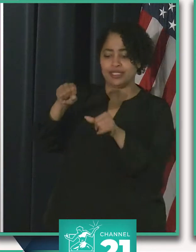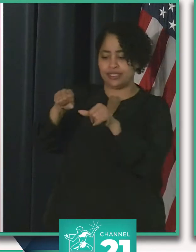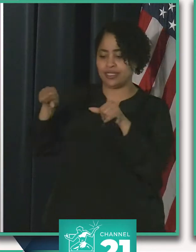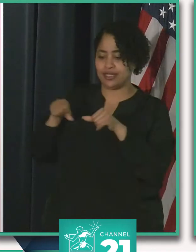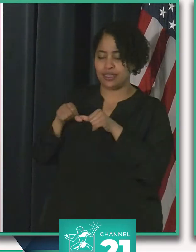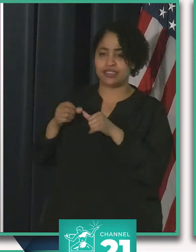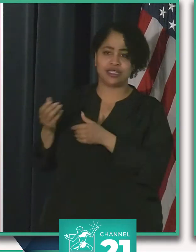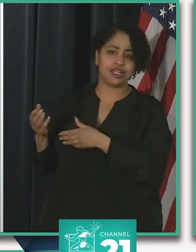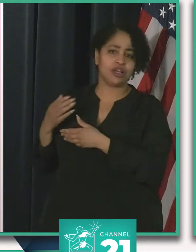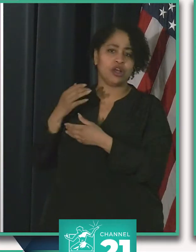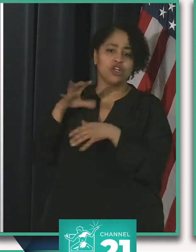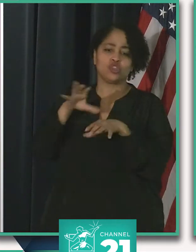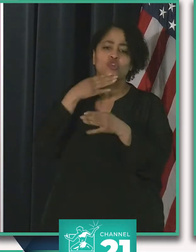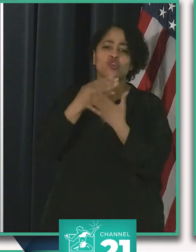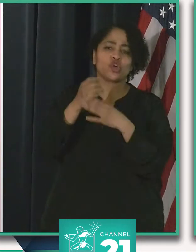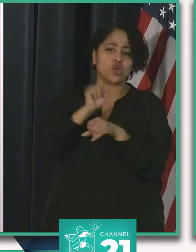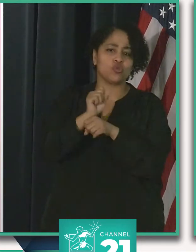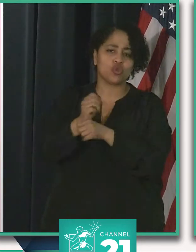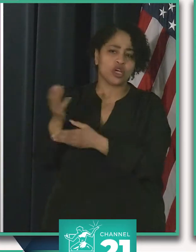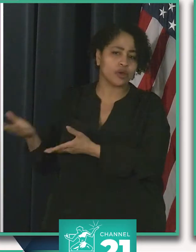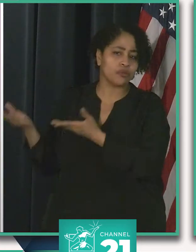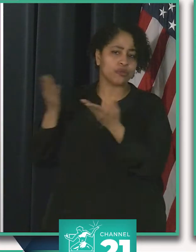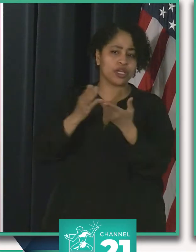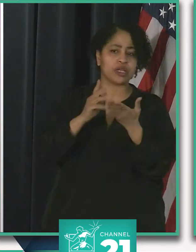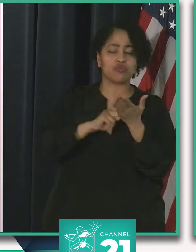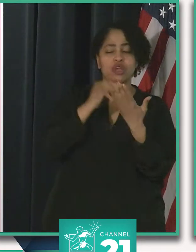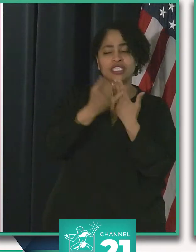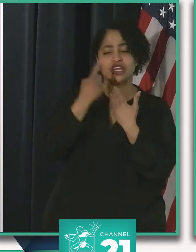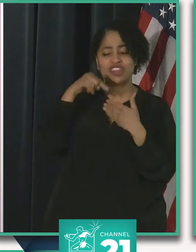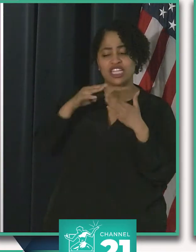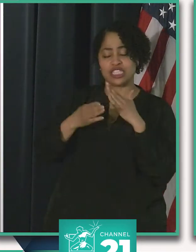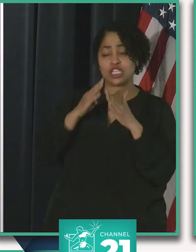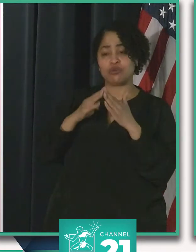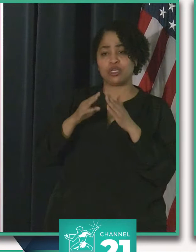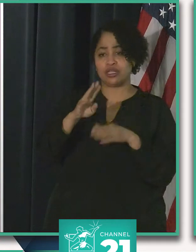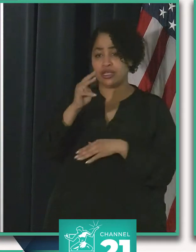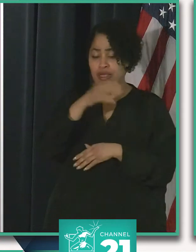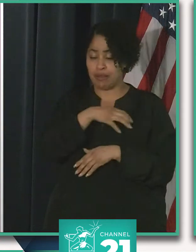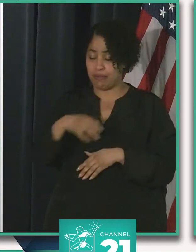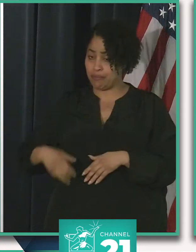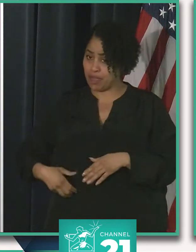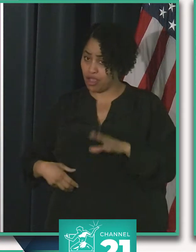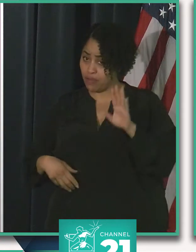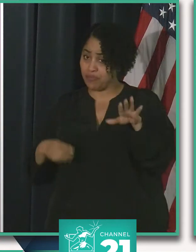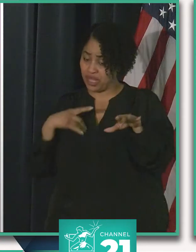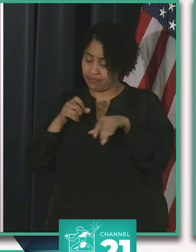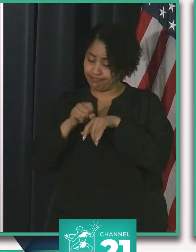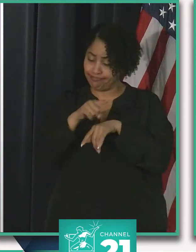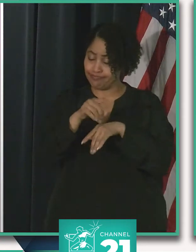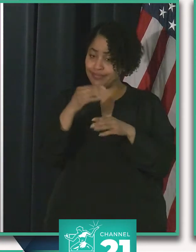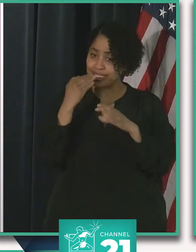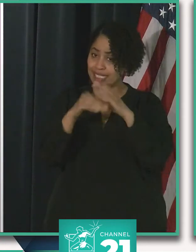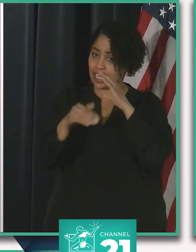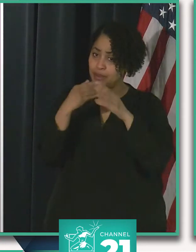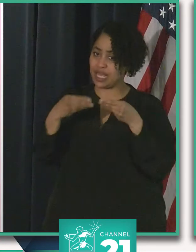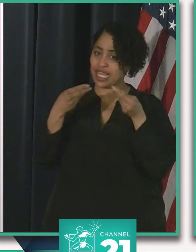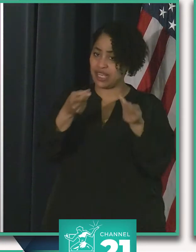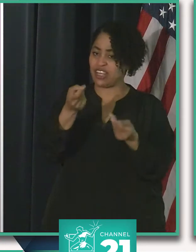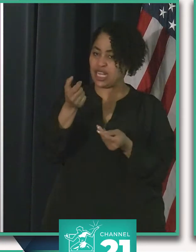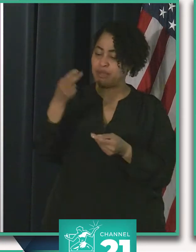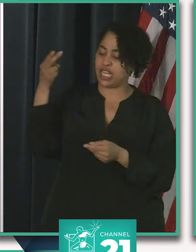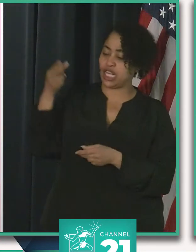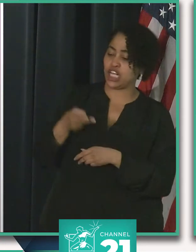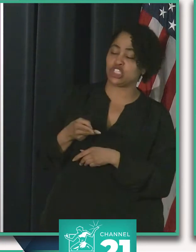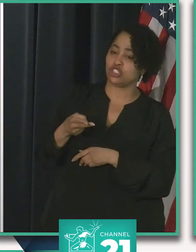bringing projects to this community. Mayor Duggan, I sent you an email giving you a little history about